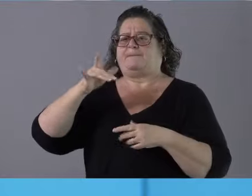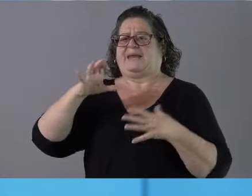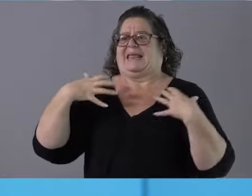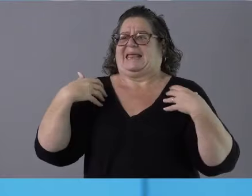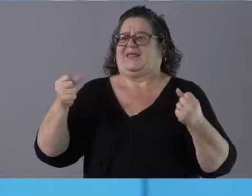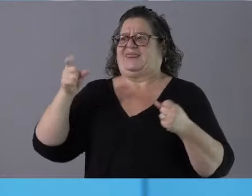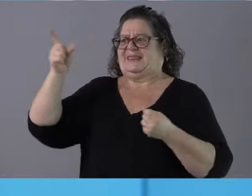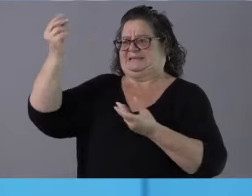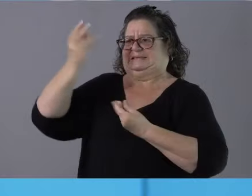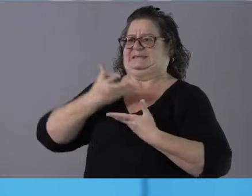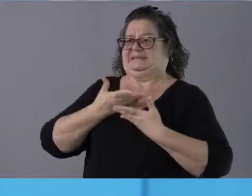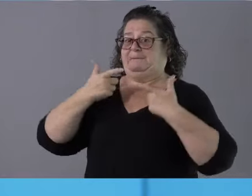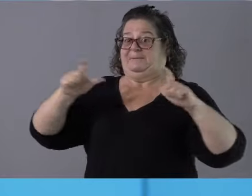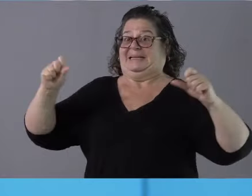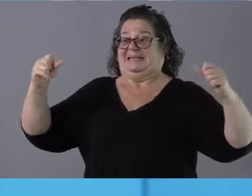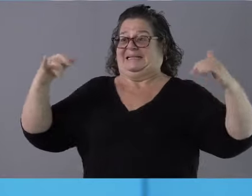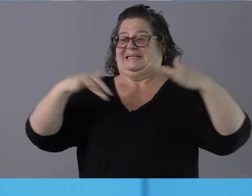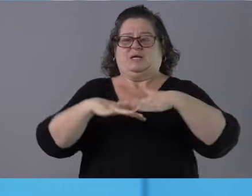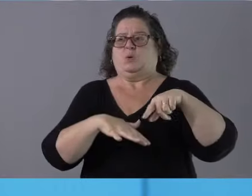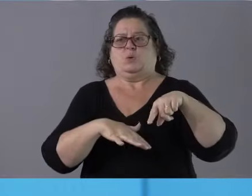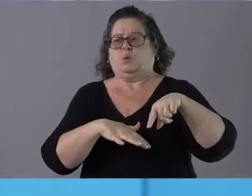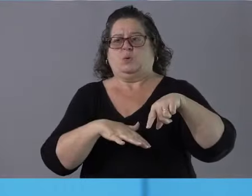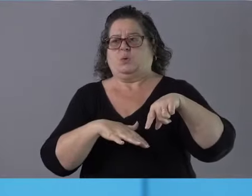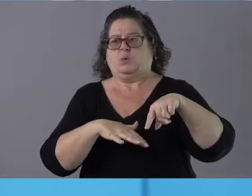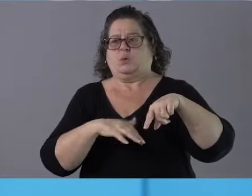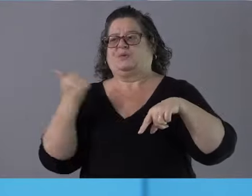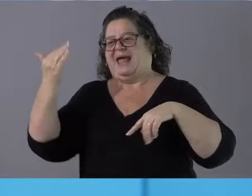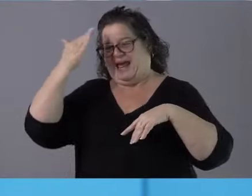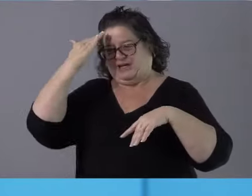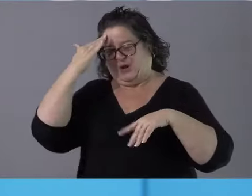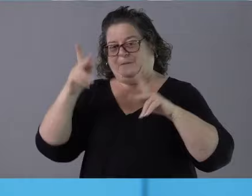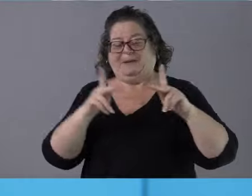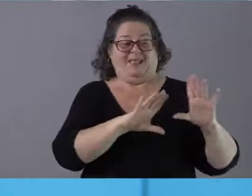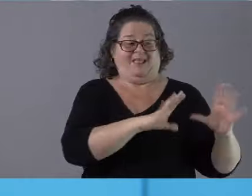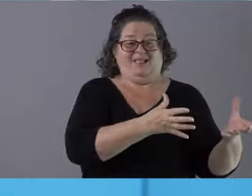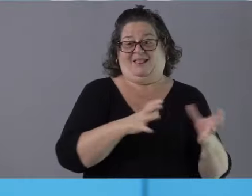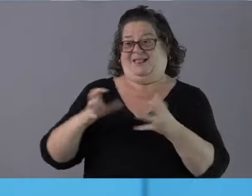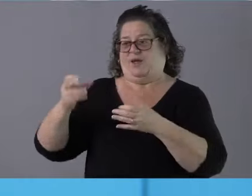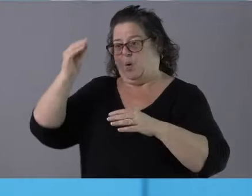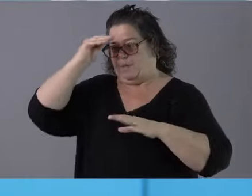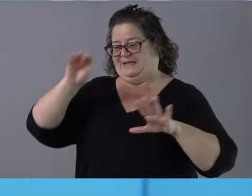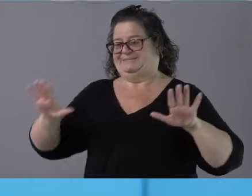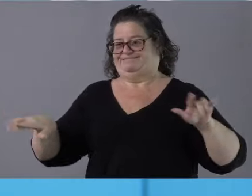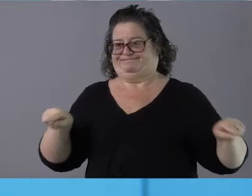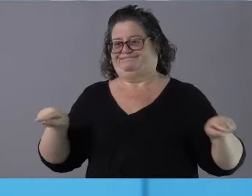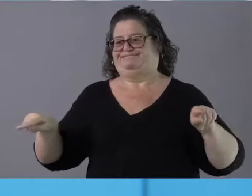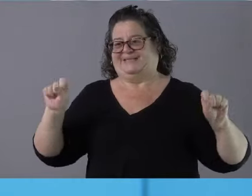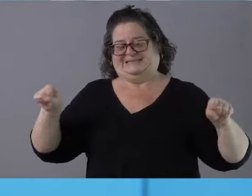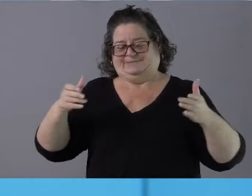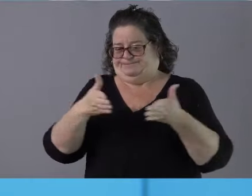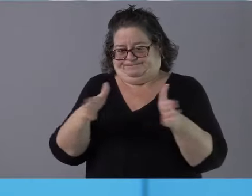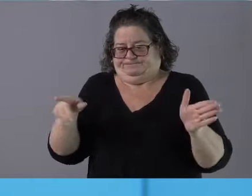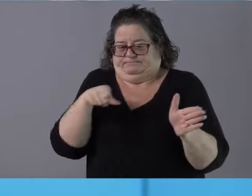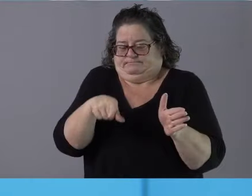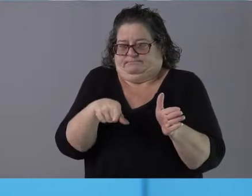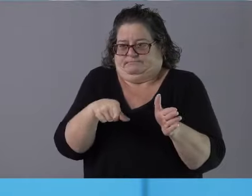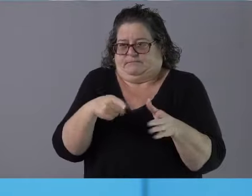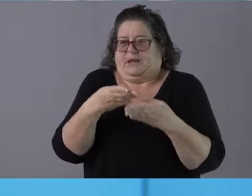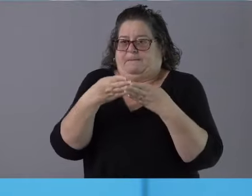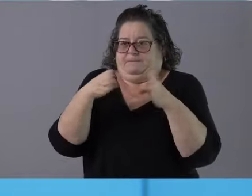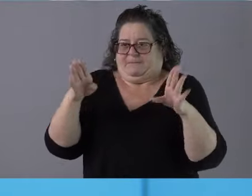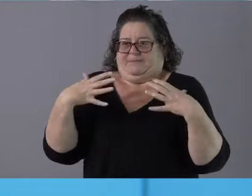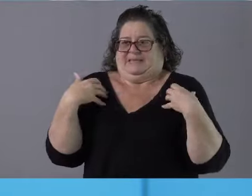My decision is being informed and guided by public health. And I know that's not the popular decision, but I